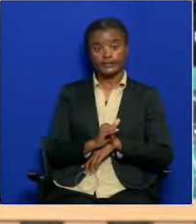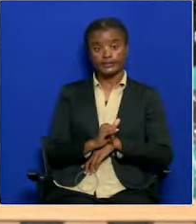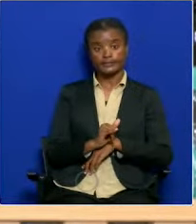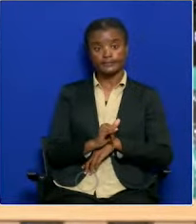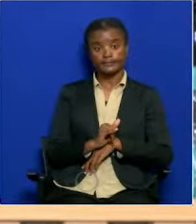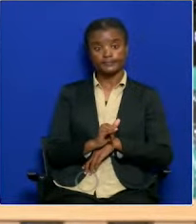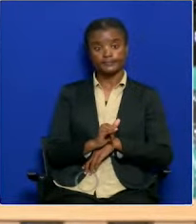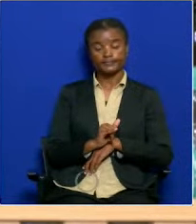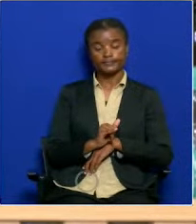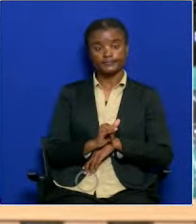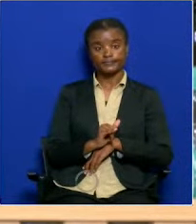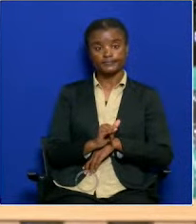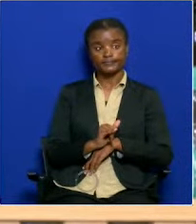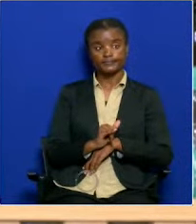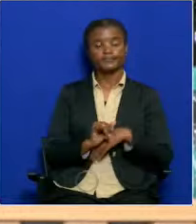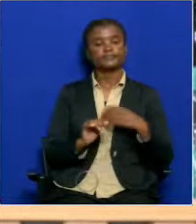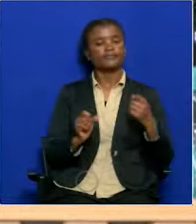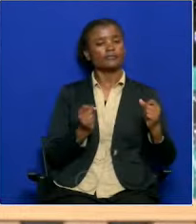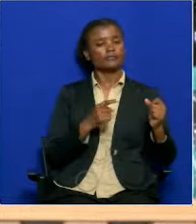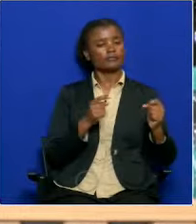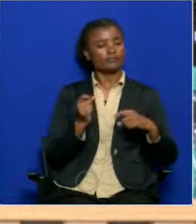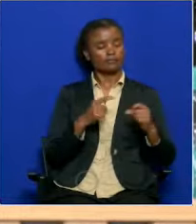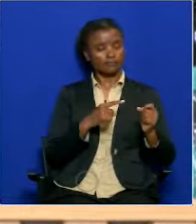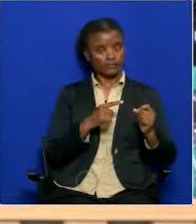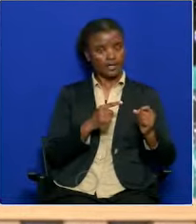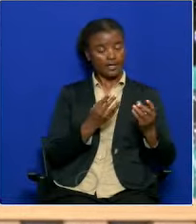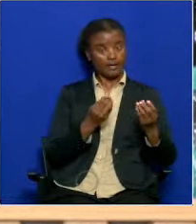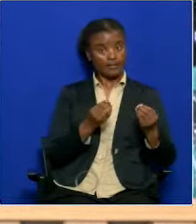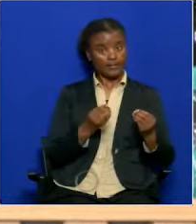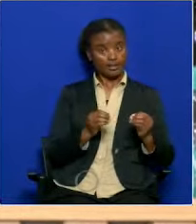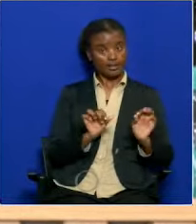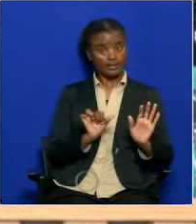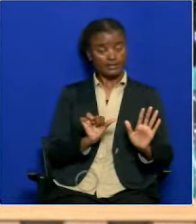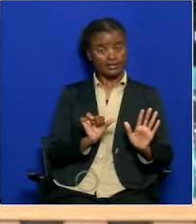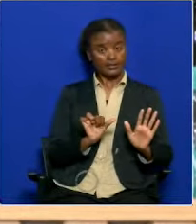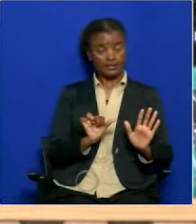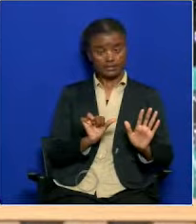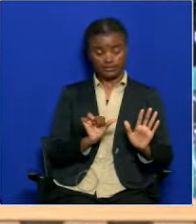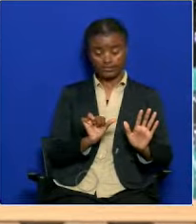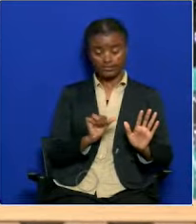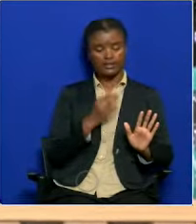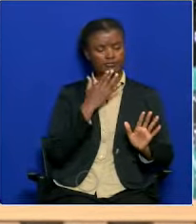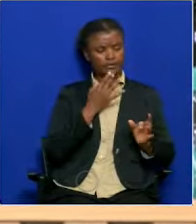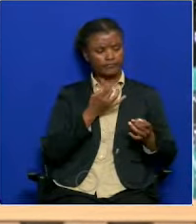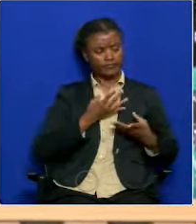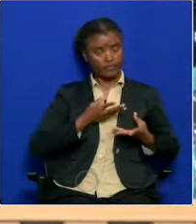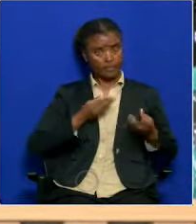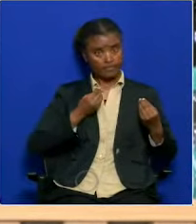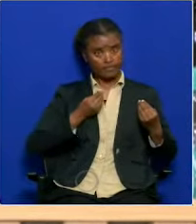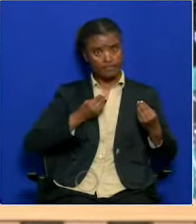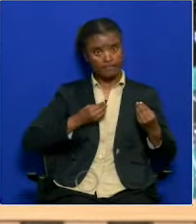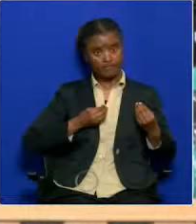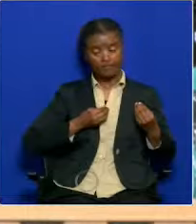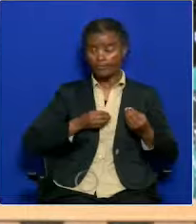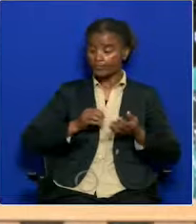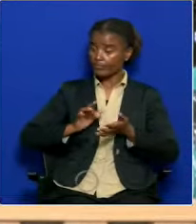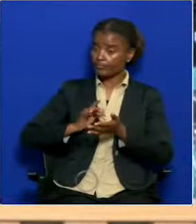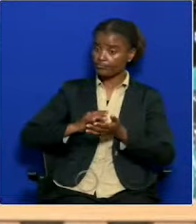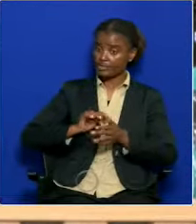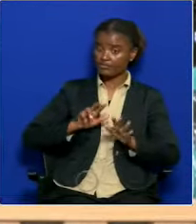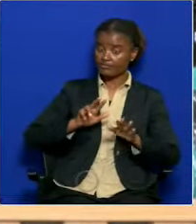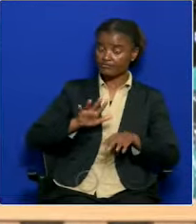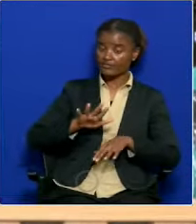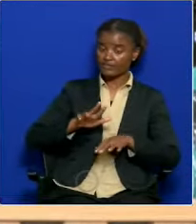chat number 6, are you, just let me know when you're there. Page 58.